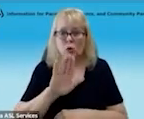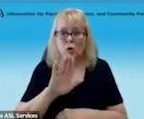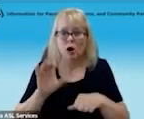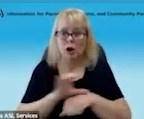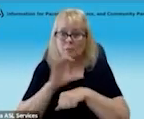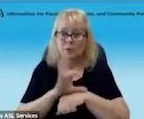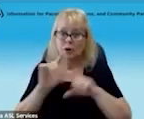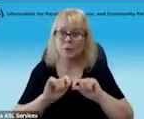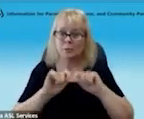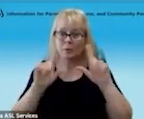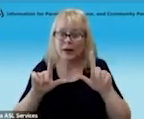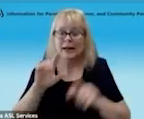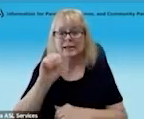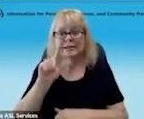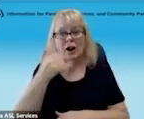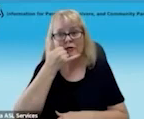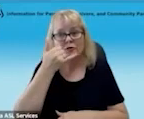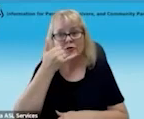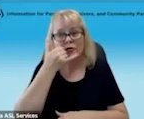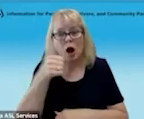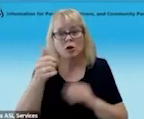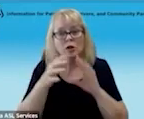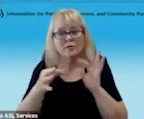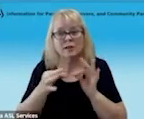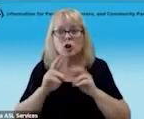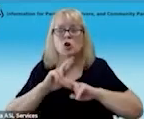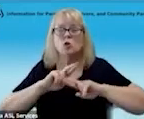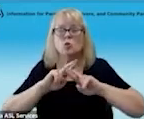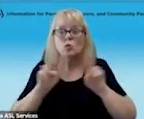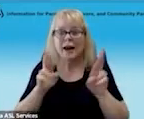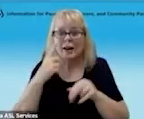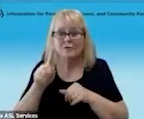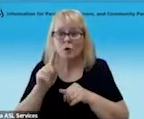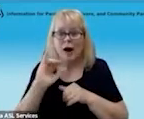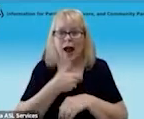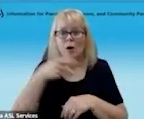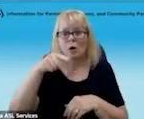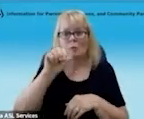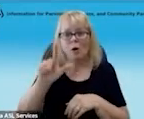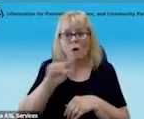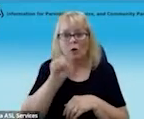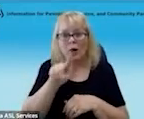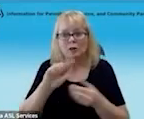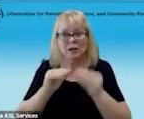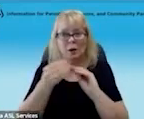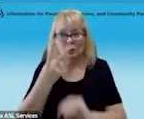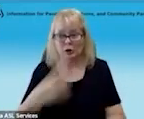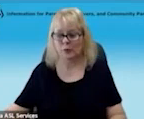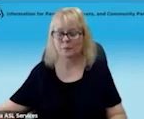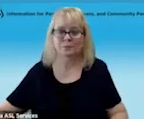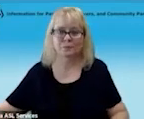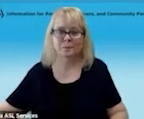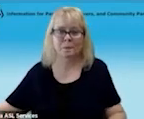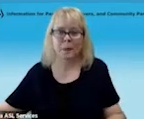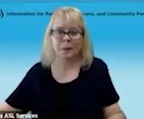Thank you, Captain Johnson. And that was great information. We're also at a point to please turn on your